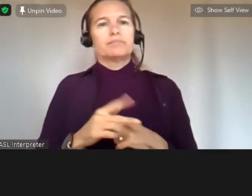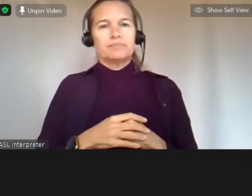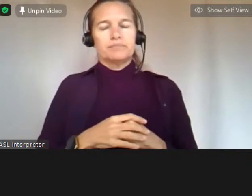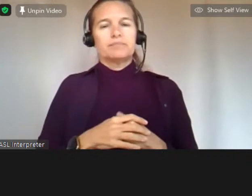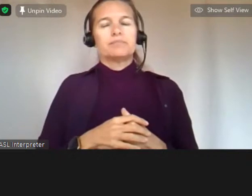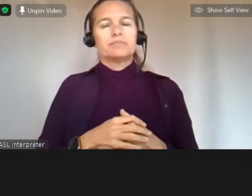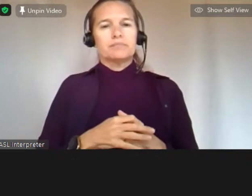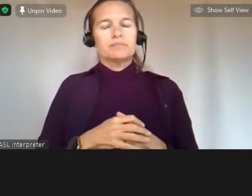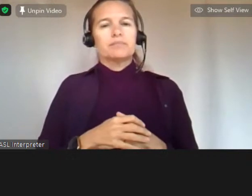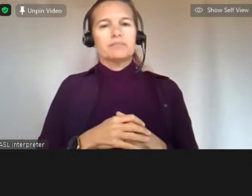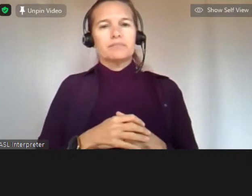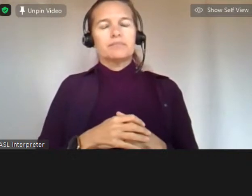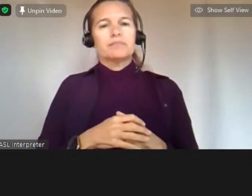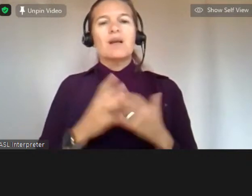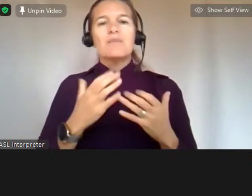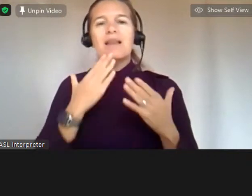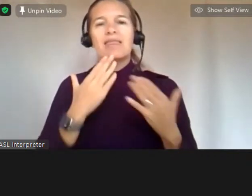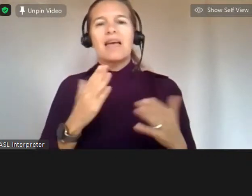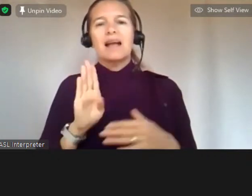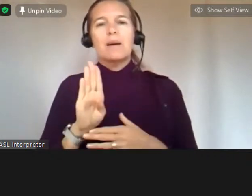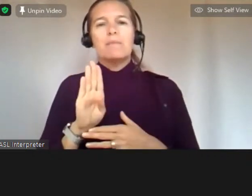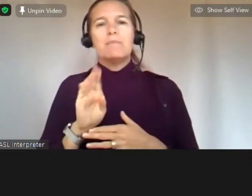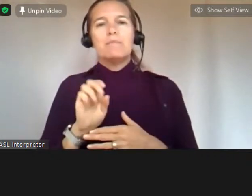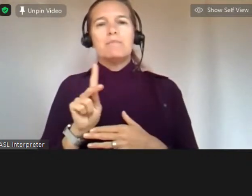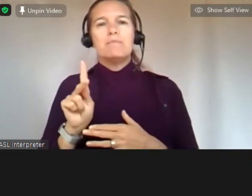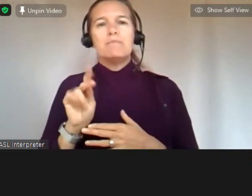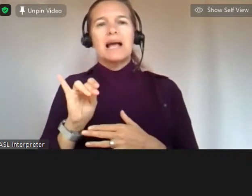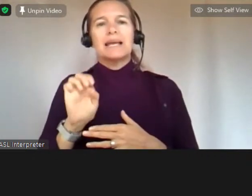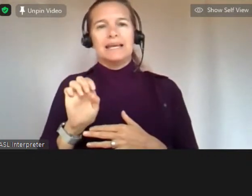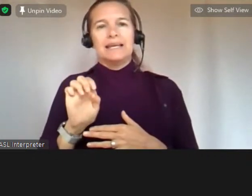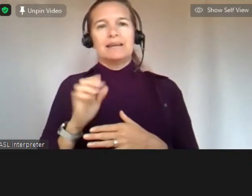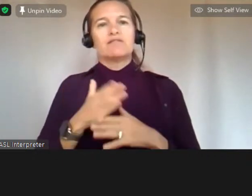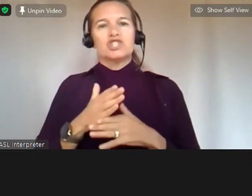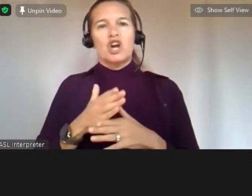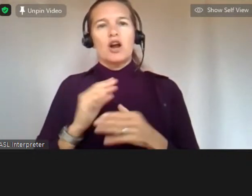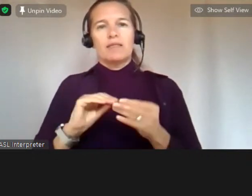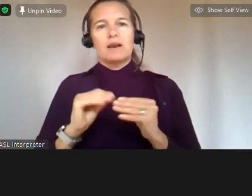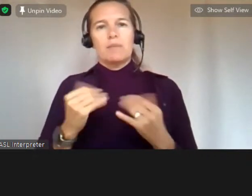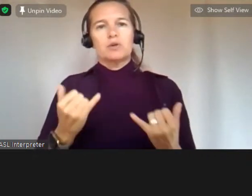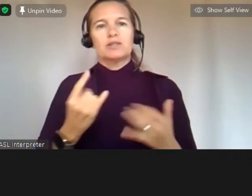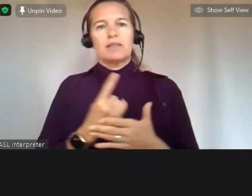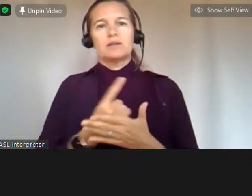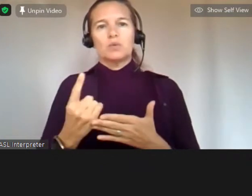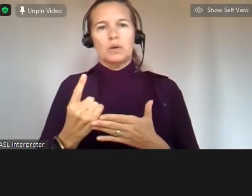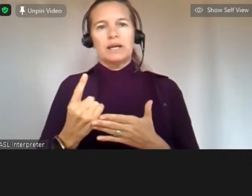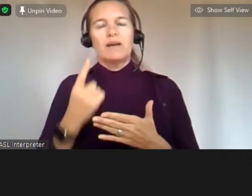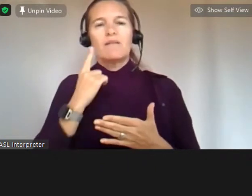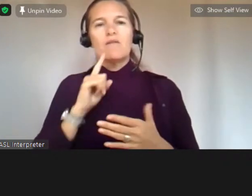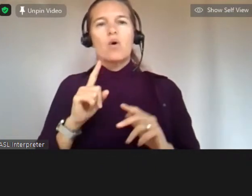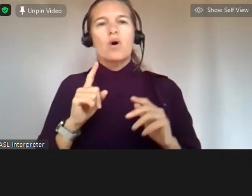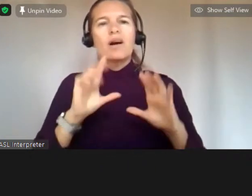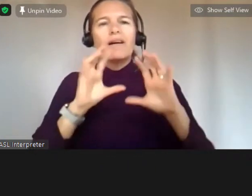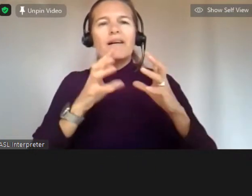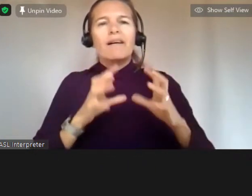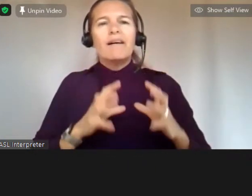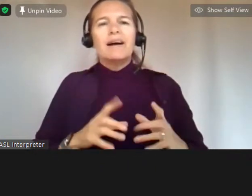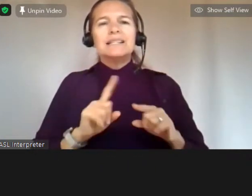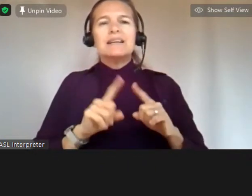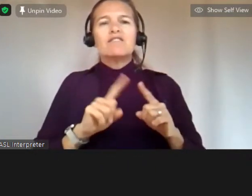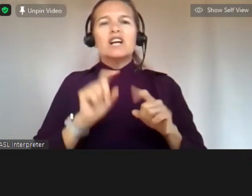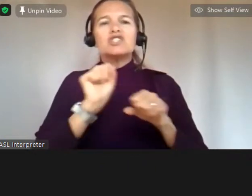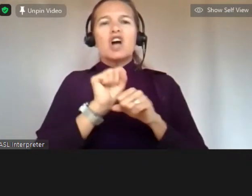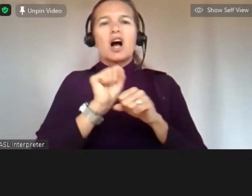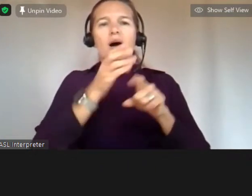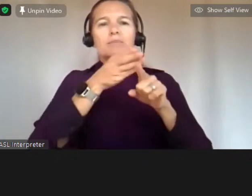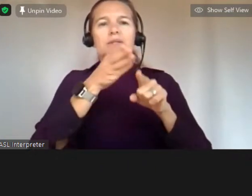And I want to thank Becky Emery for sharing the numbers this week of people in various professions who have come down with